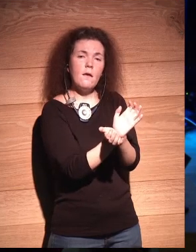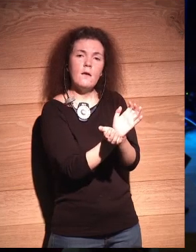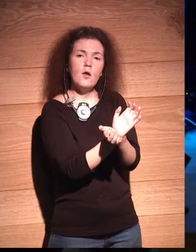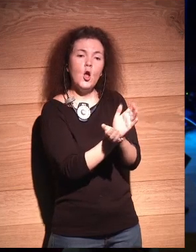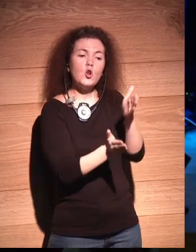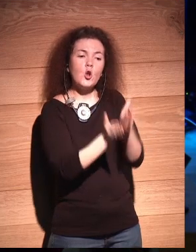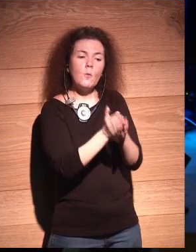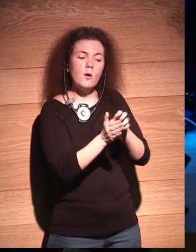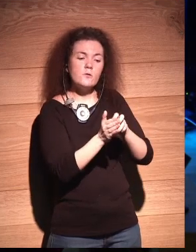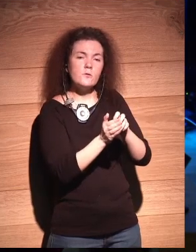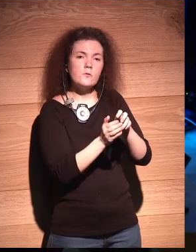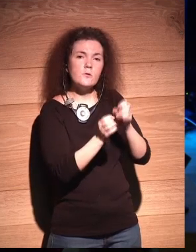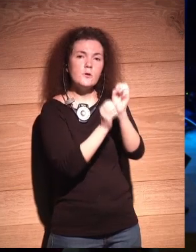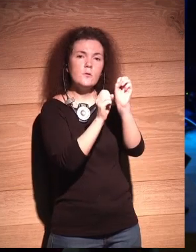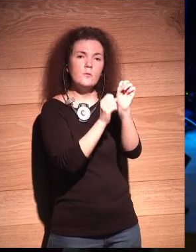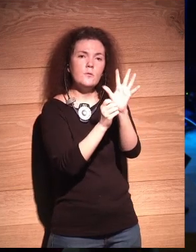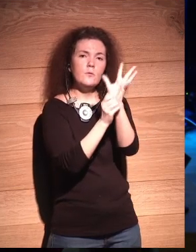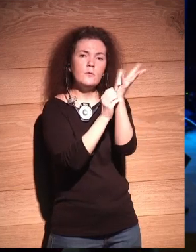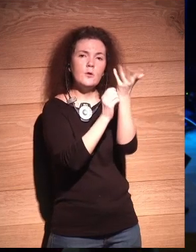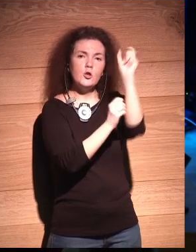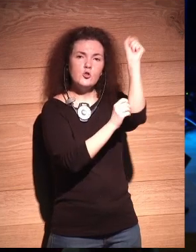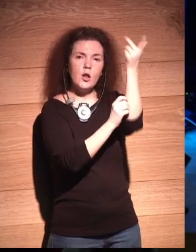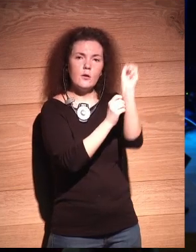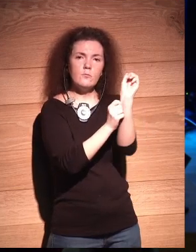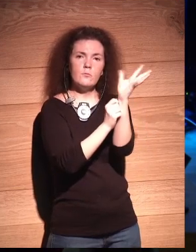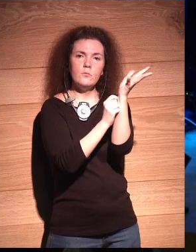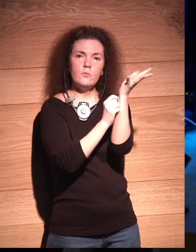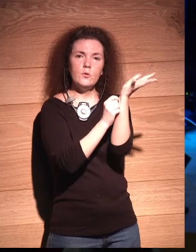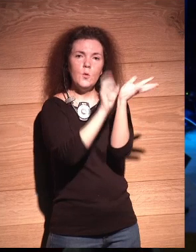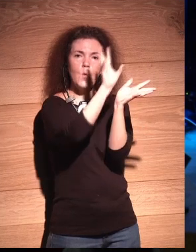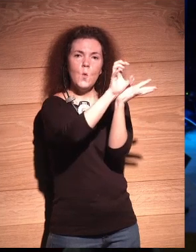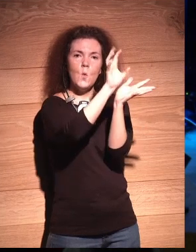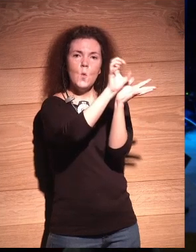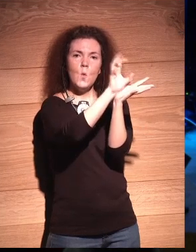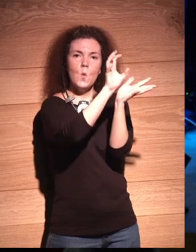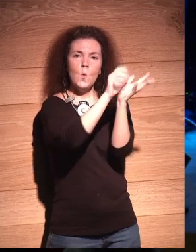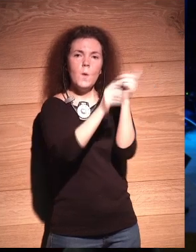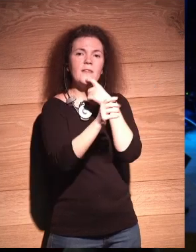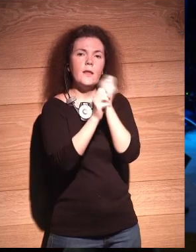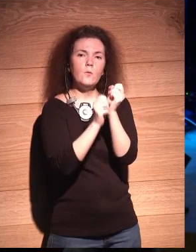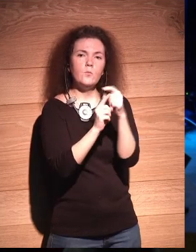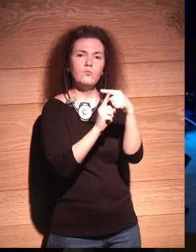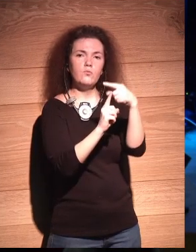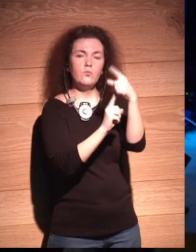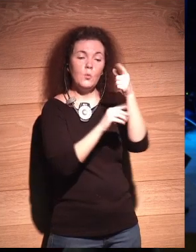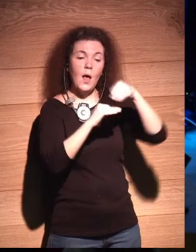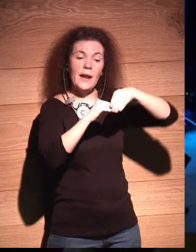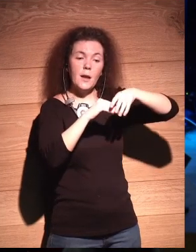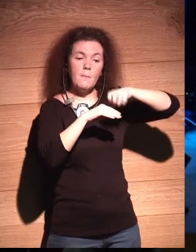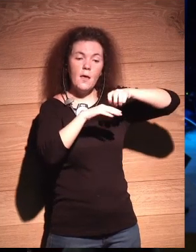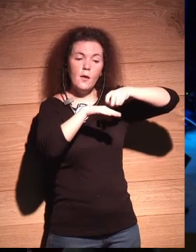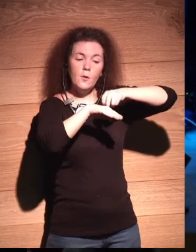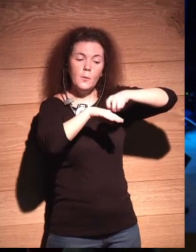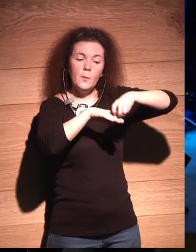sun, and they charged, and then they rolled down a little ramp, and they began taking